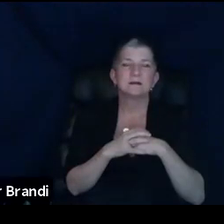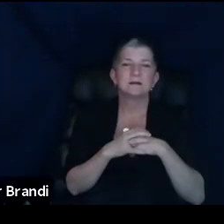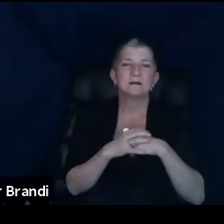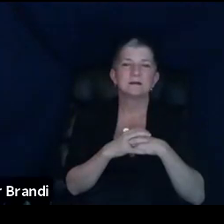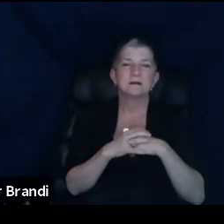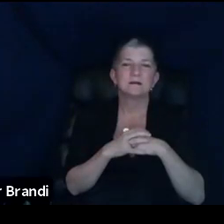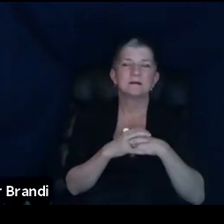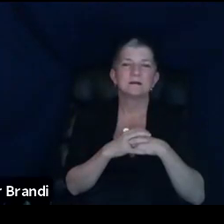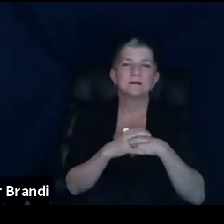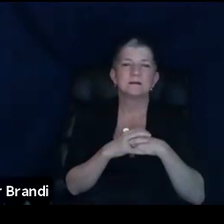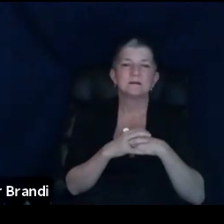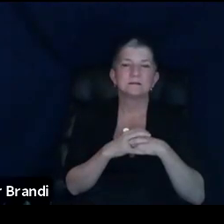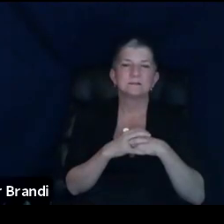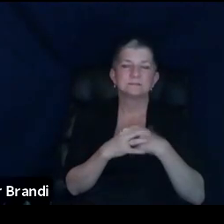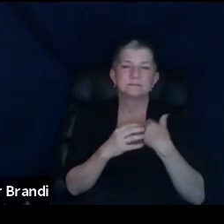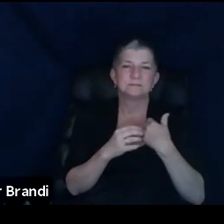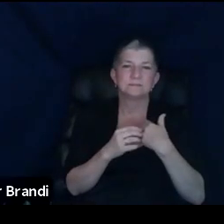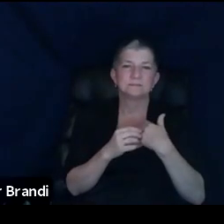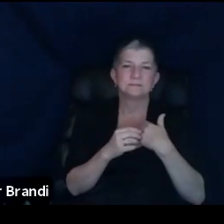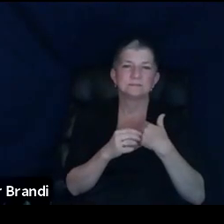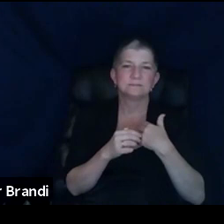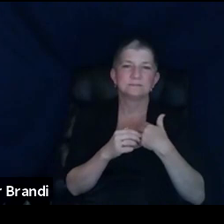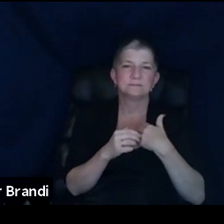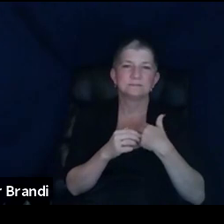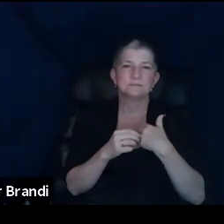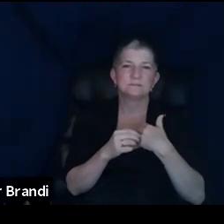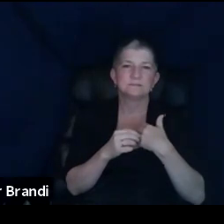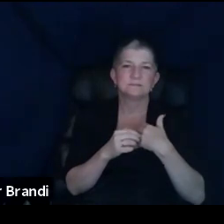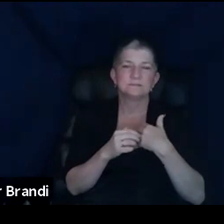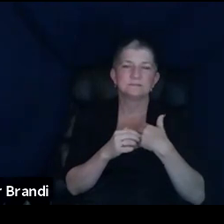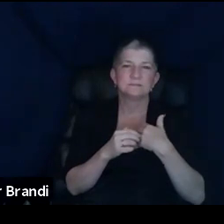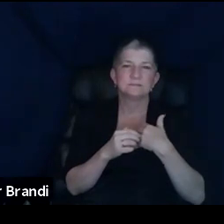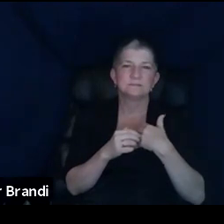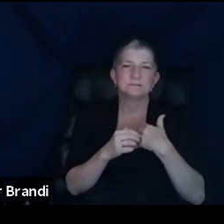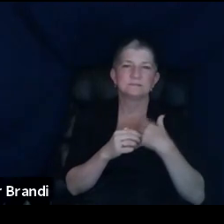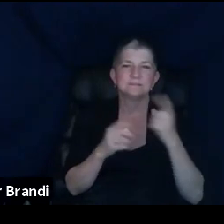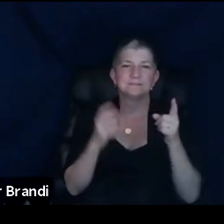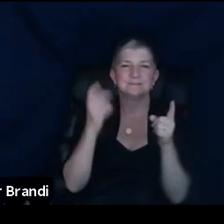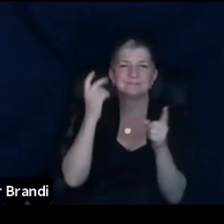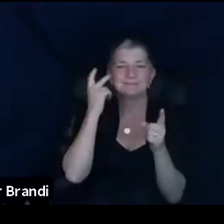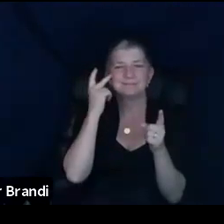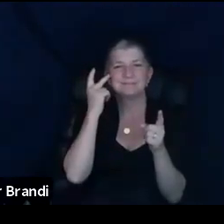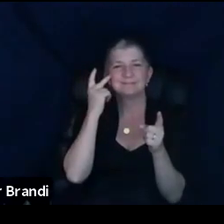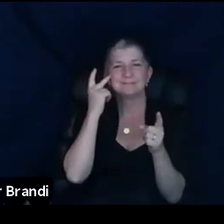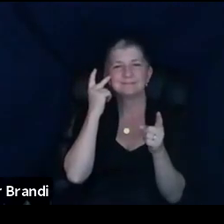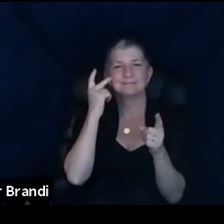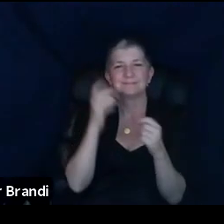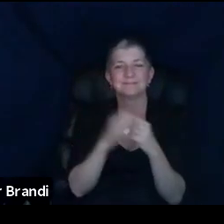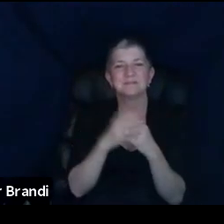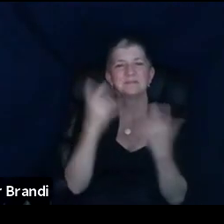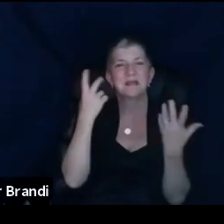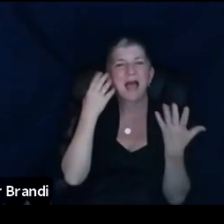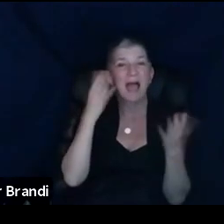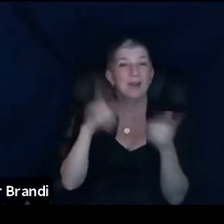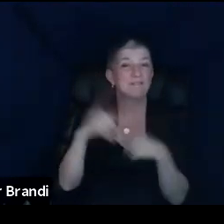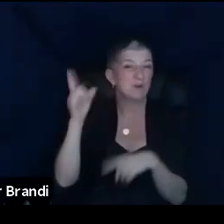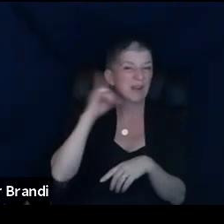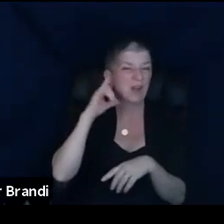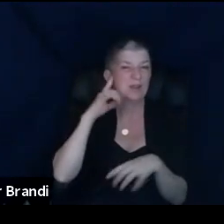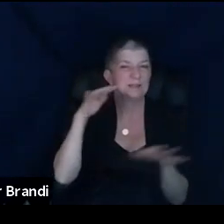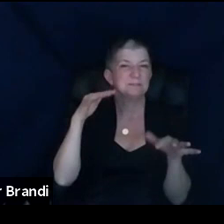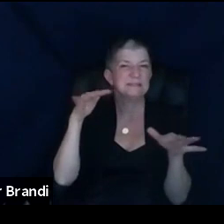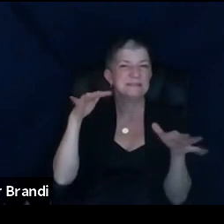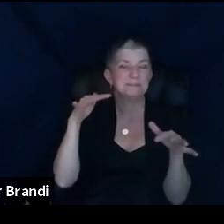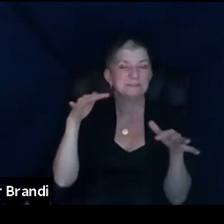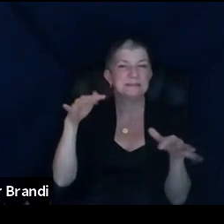It's pretty. Oh, you can see it. I don't know if you can hear it, but when it's